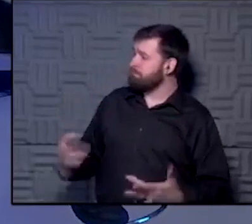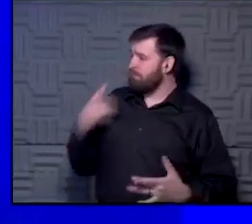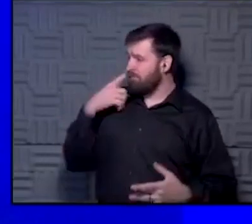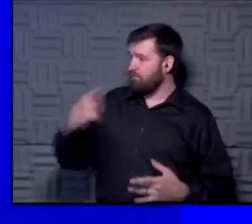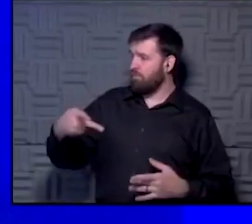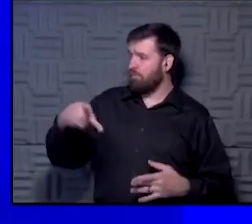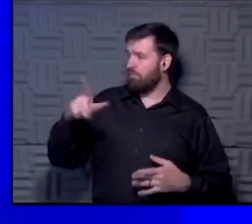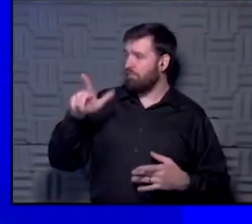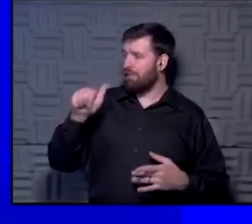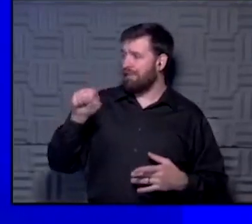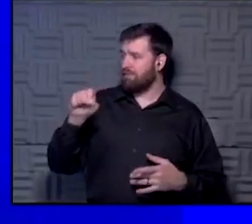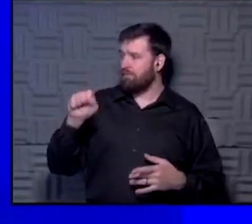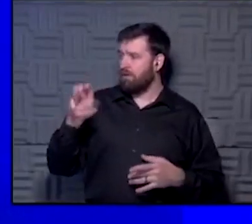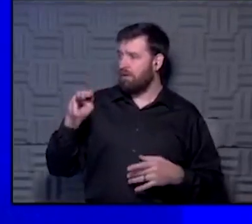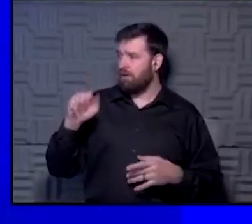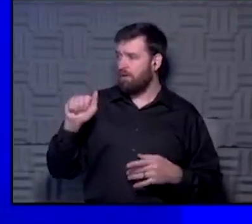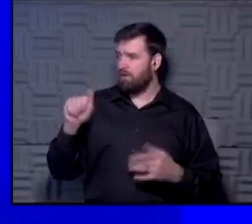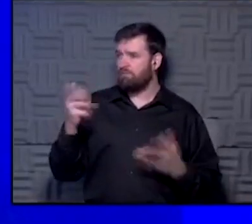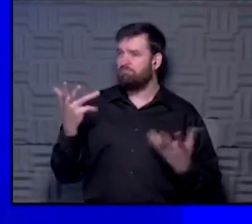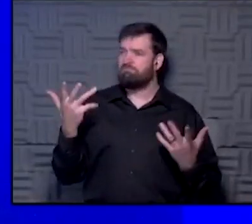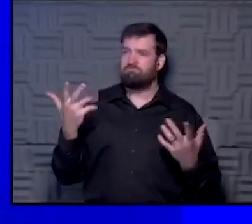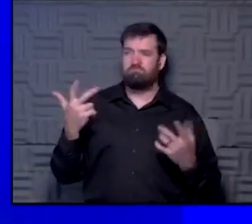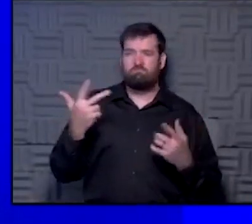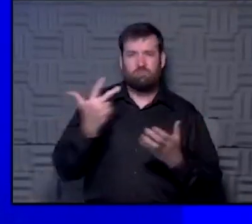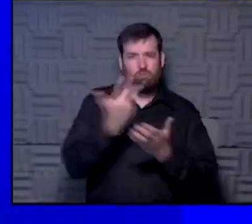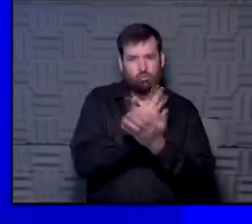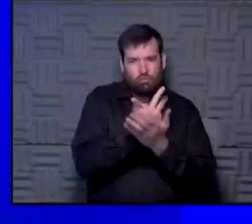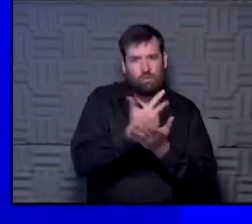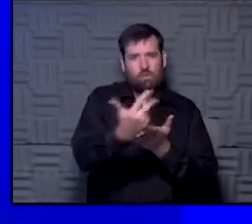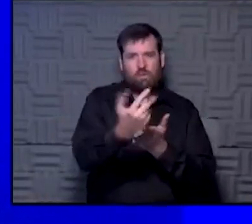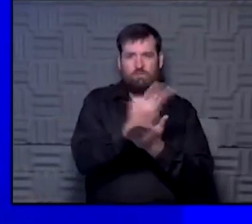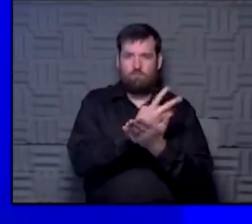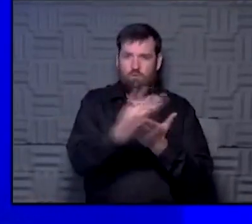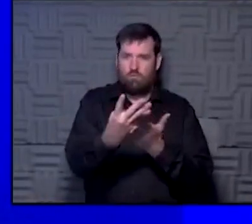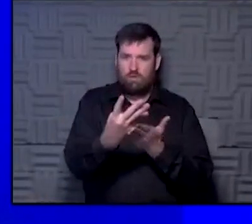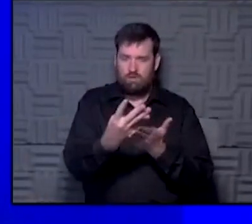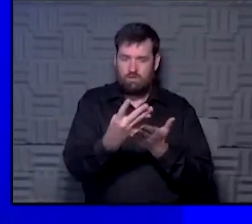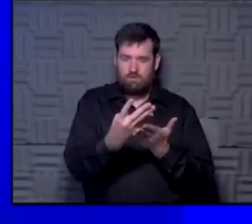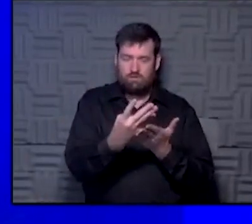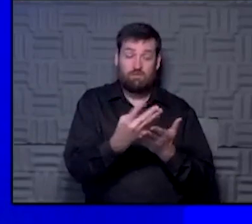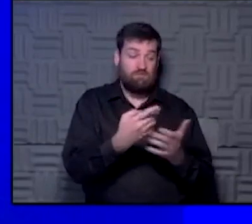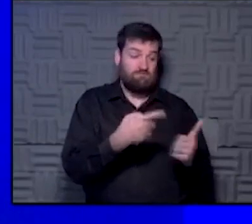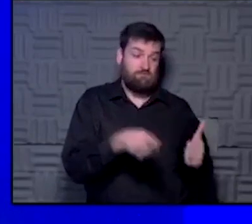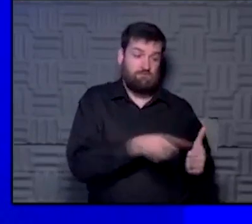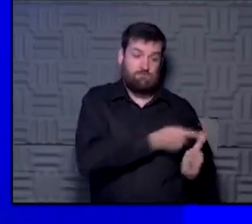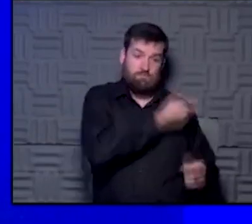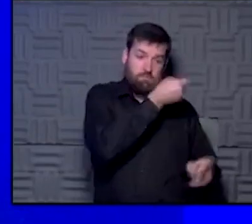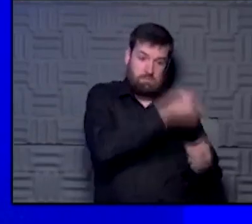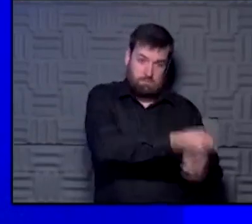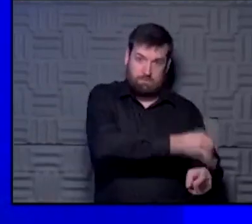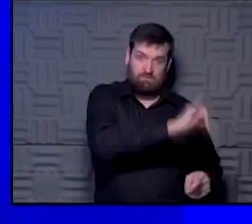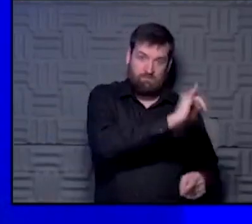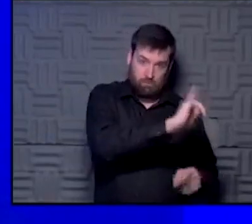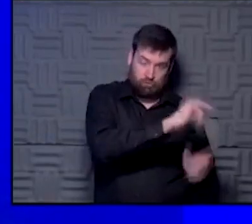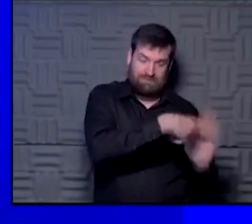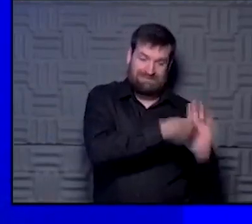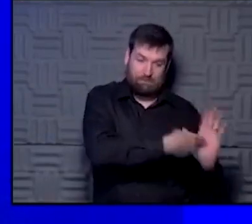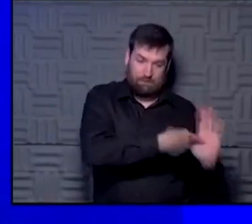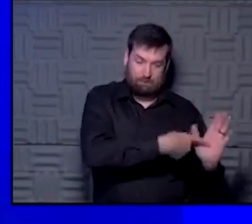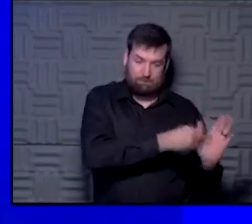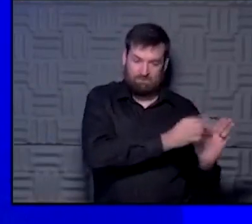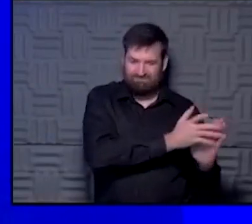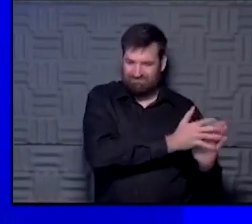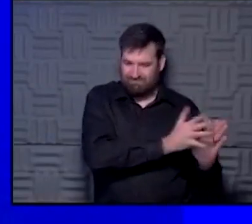plasma donations, they want somebody who's probably been about 3 to 4 weeks in or out from the initial infection or symptom